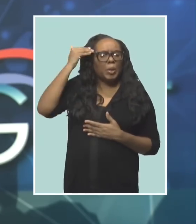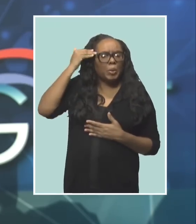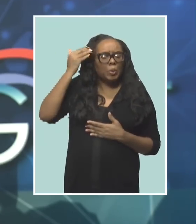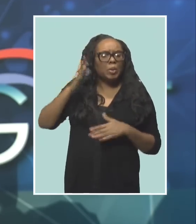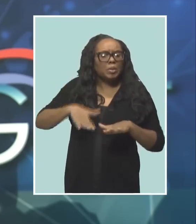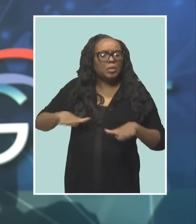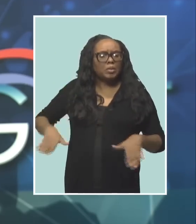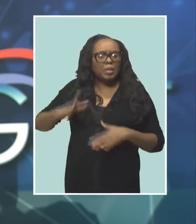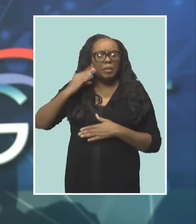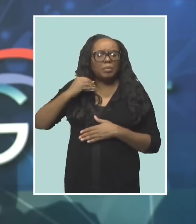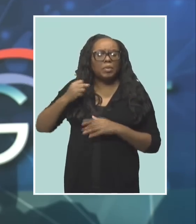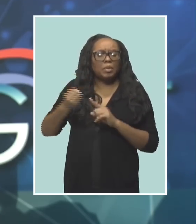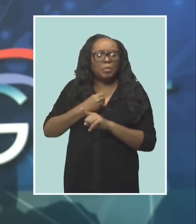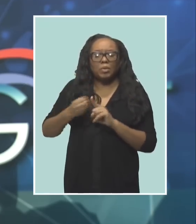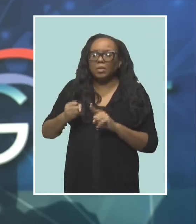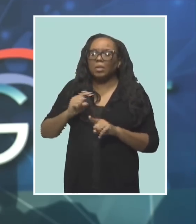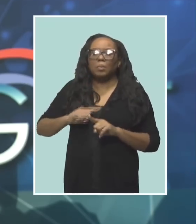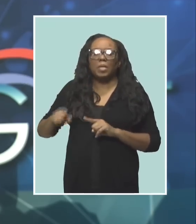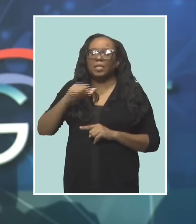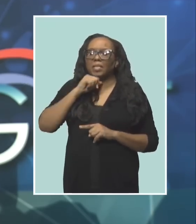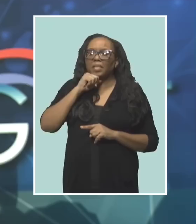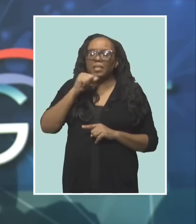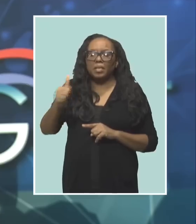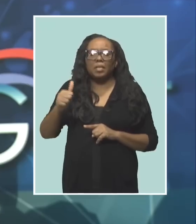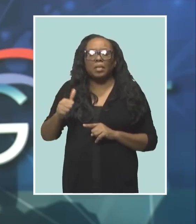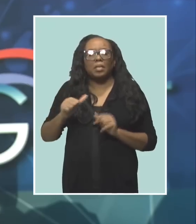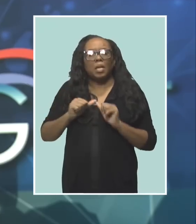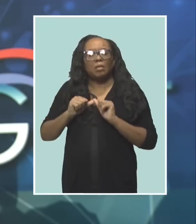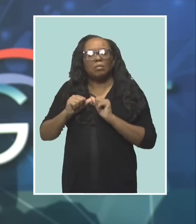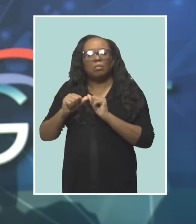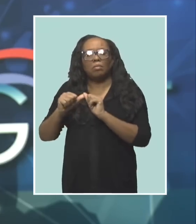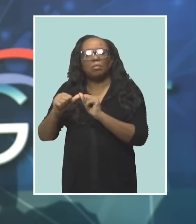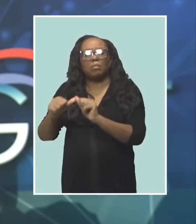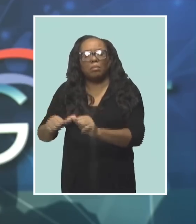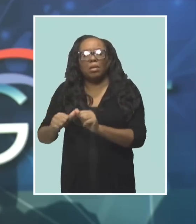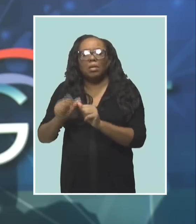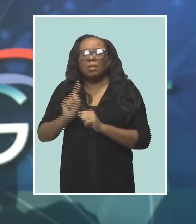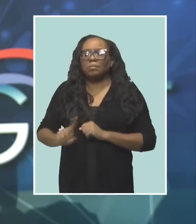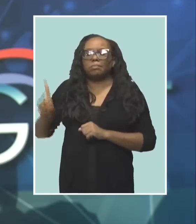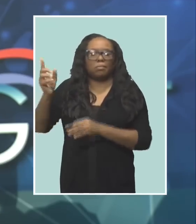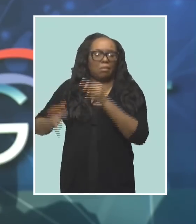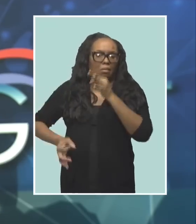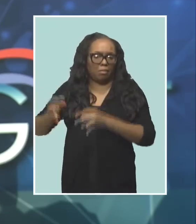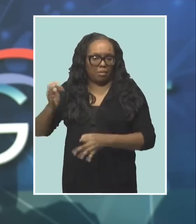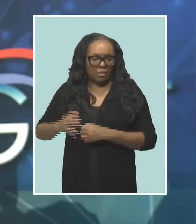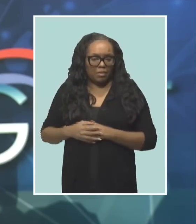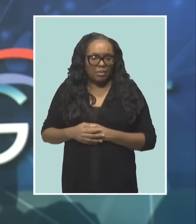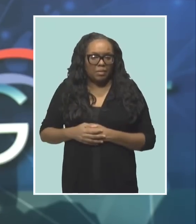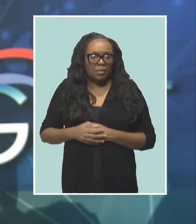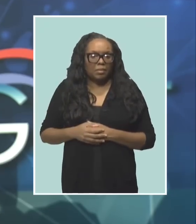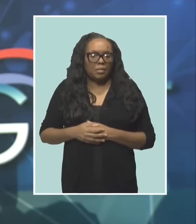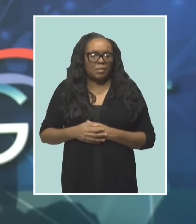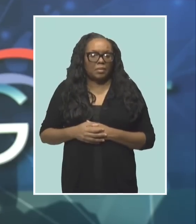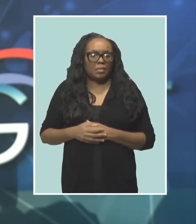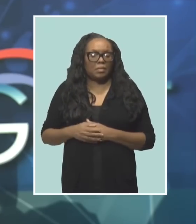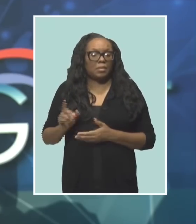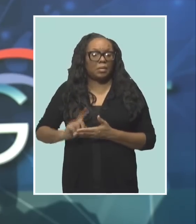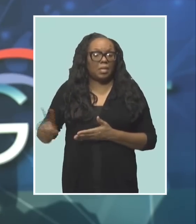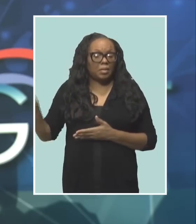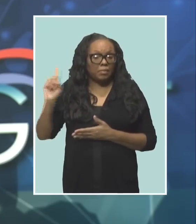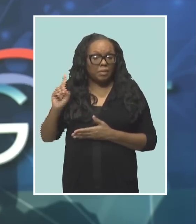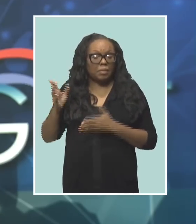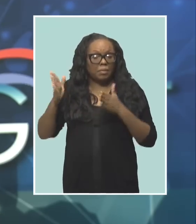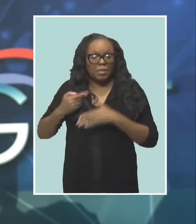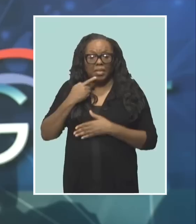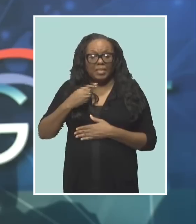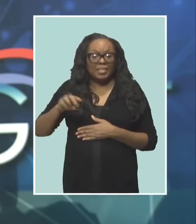Humphrey. He says Director of the Childcare Board, Roseanne Richards, informed him just last week she was advised by police of 6 cases